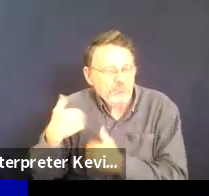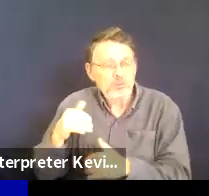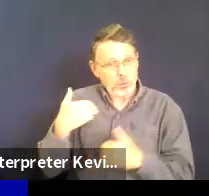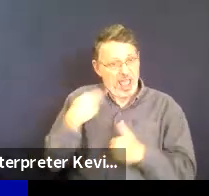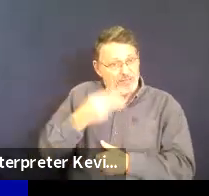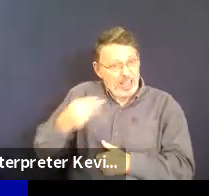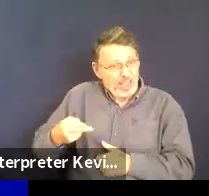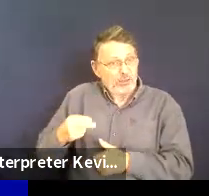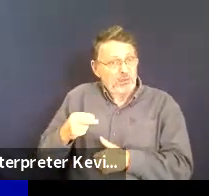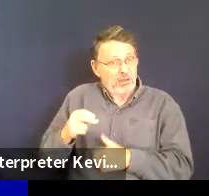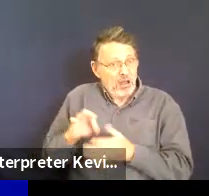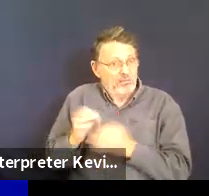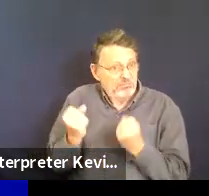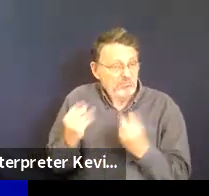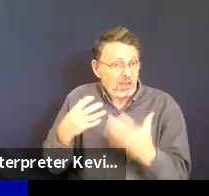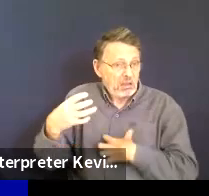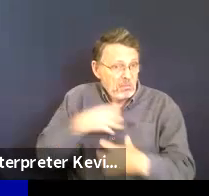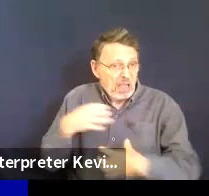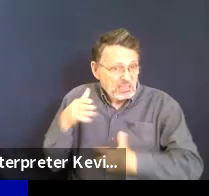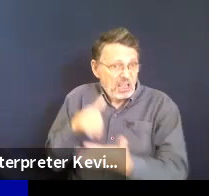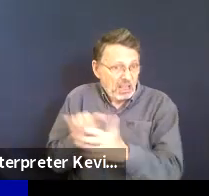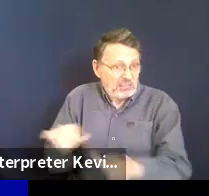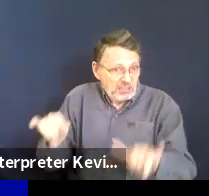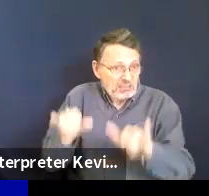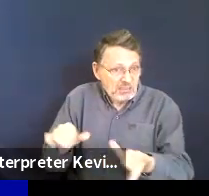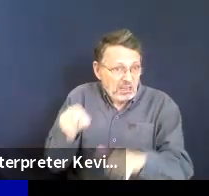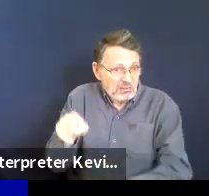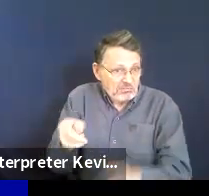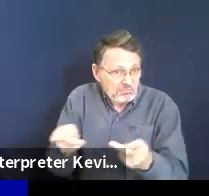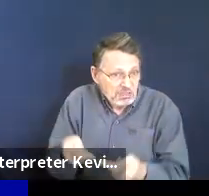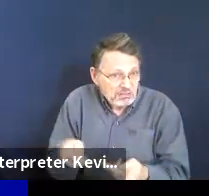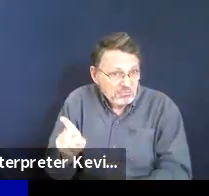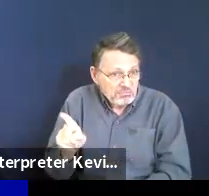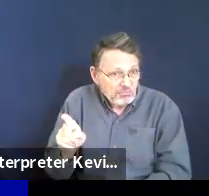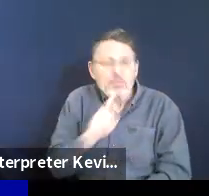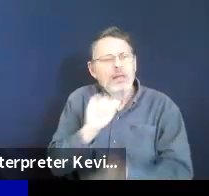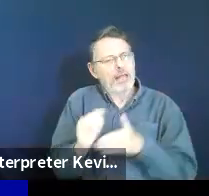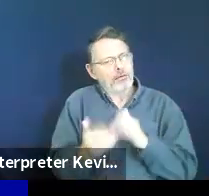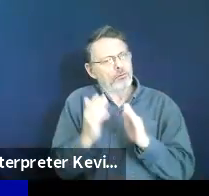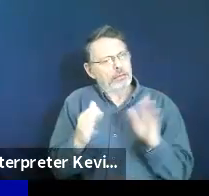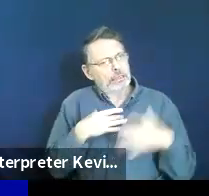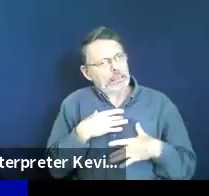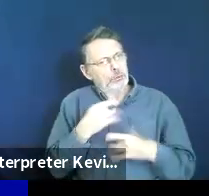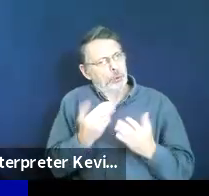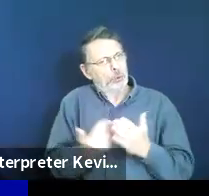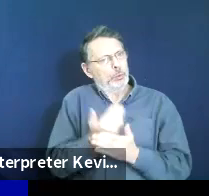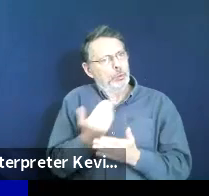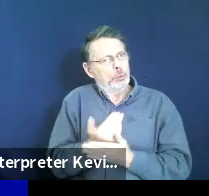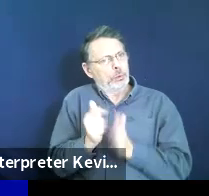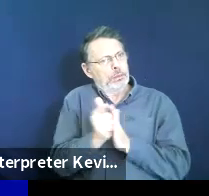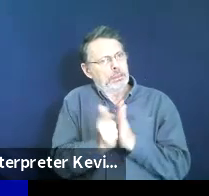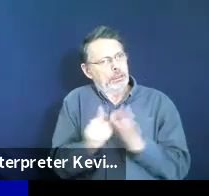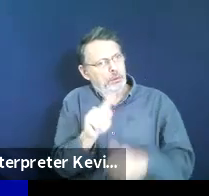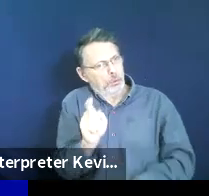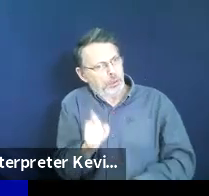against that entity, whether, you know, it addresses a novel question of law,